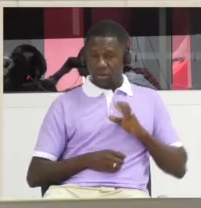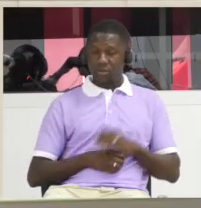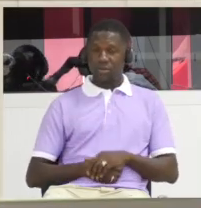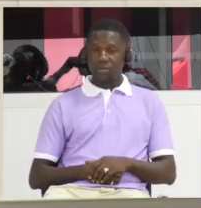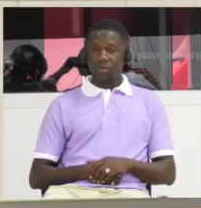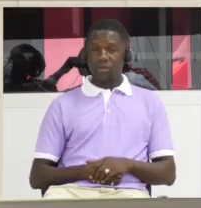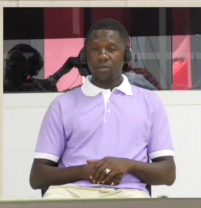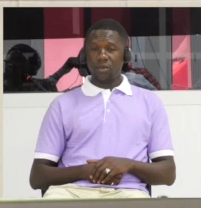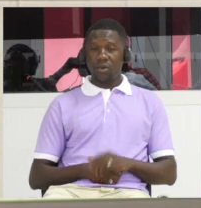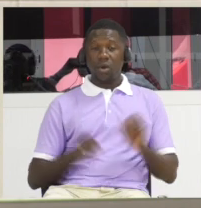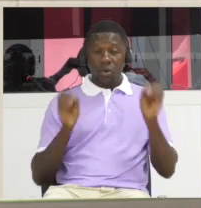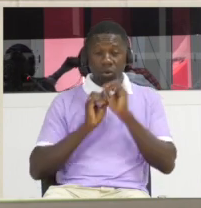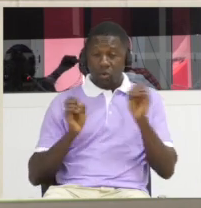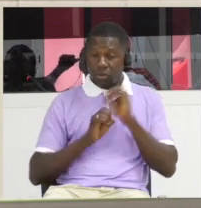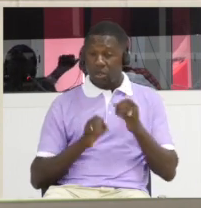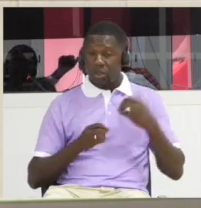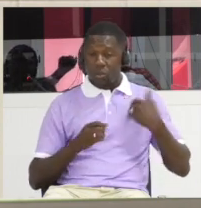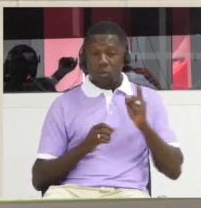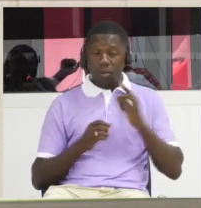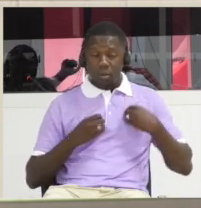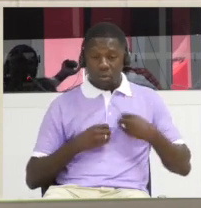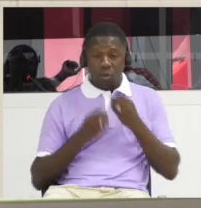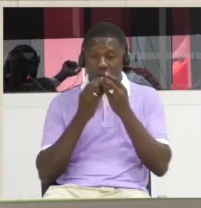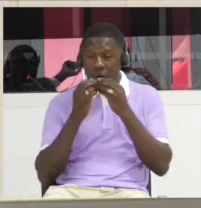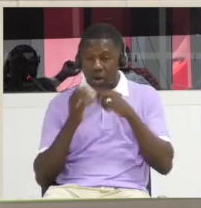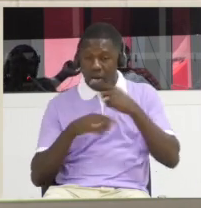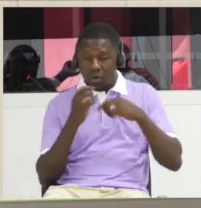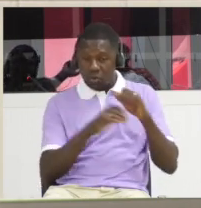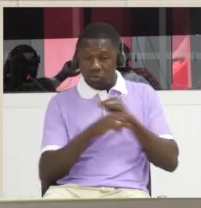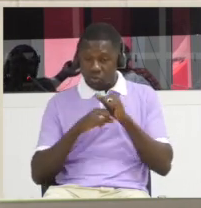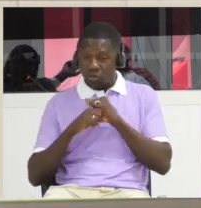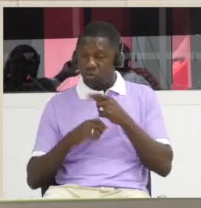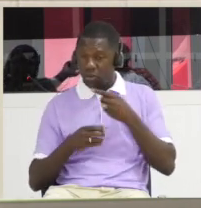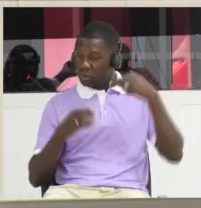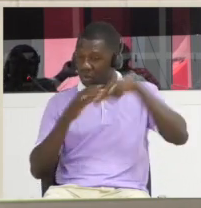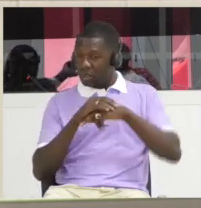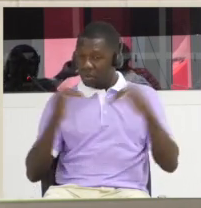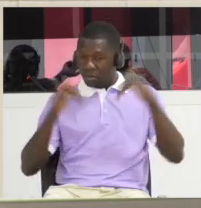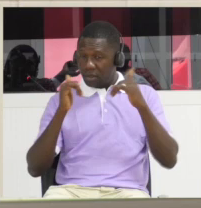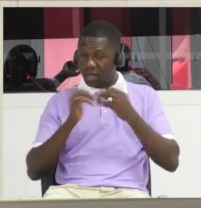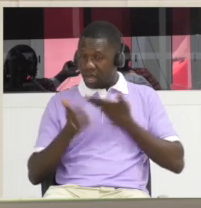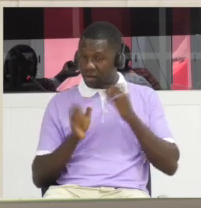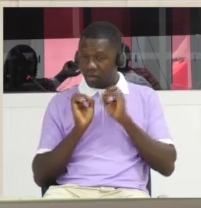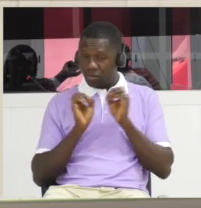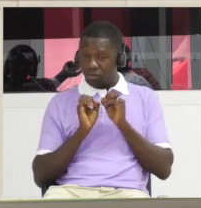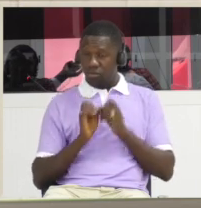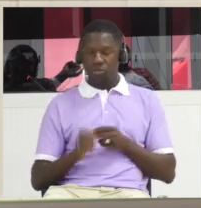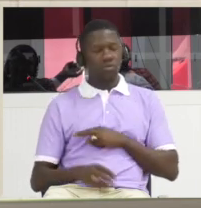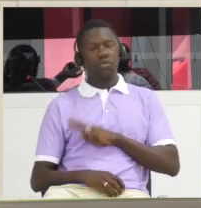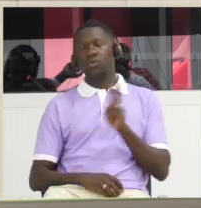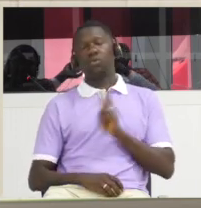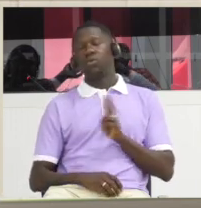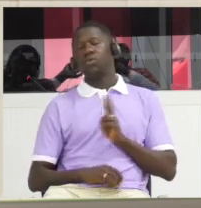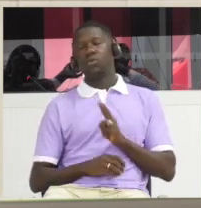None of these rumors ever reported to the Joint Intelligence Committee? Not that I can recall.